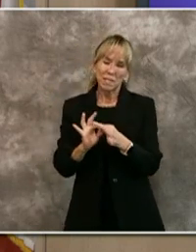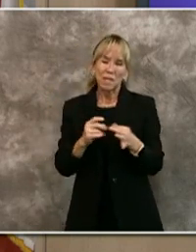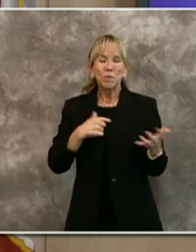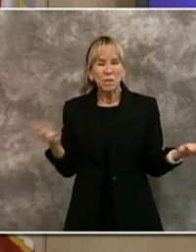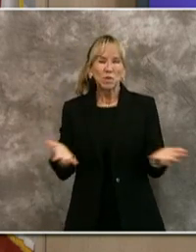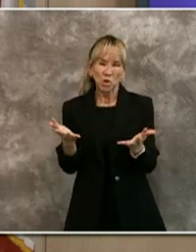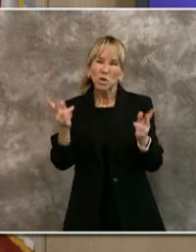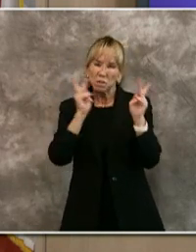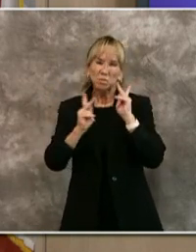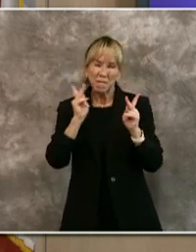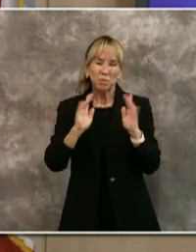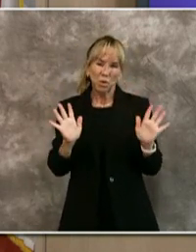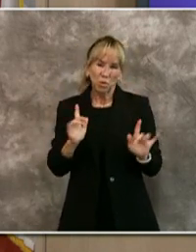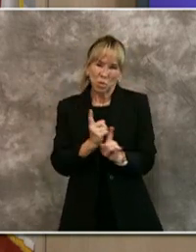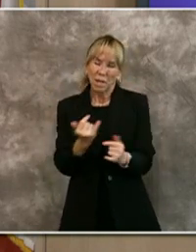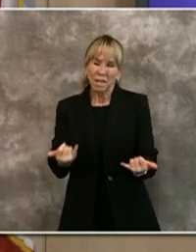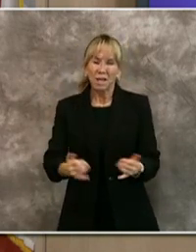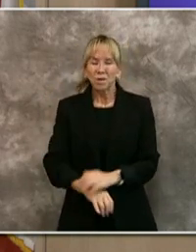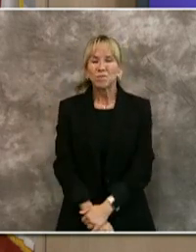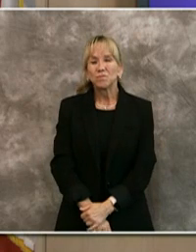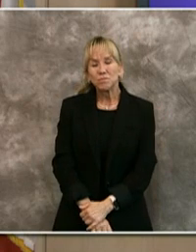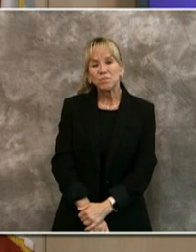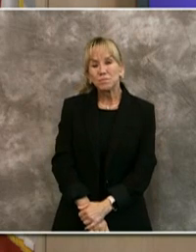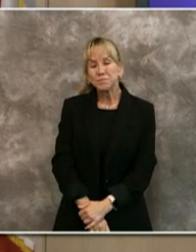people and social pressure at this point.